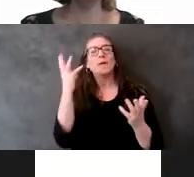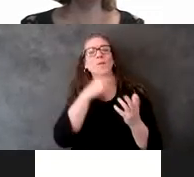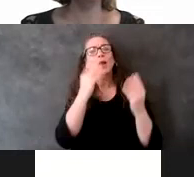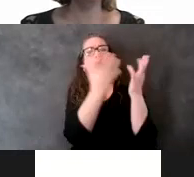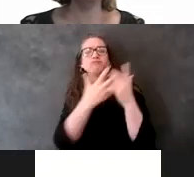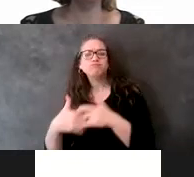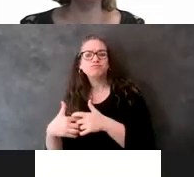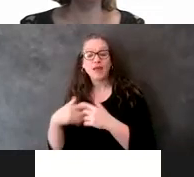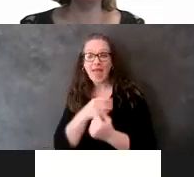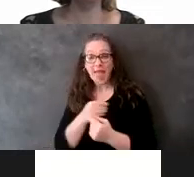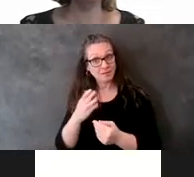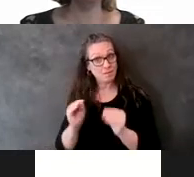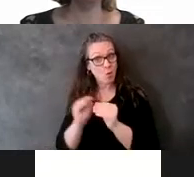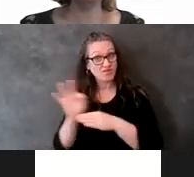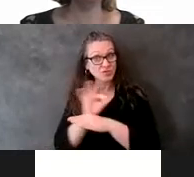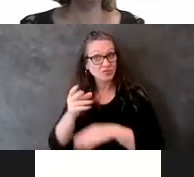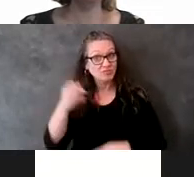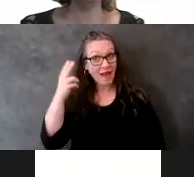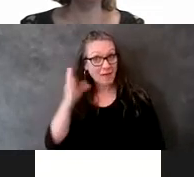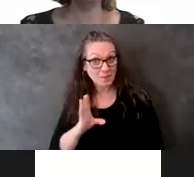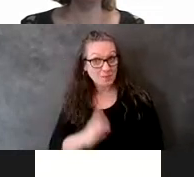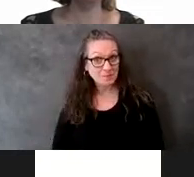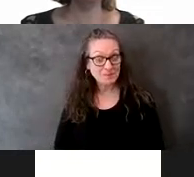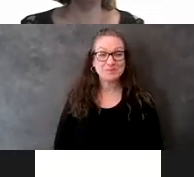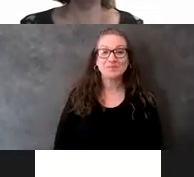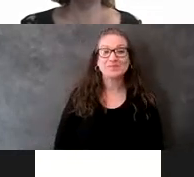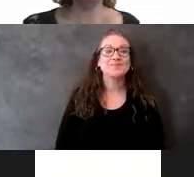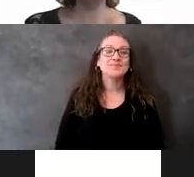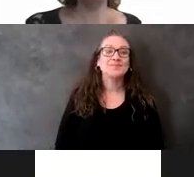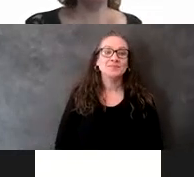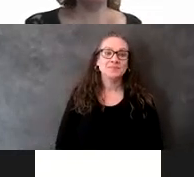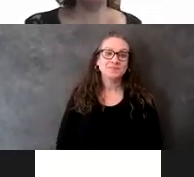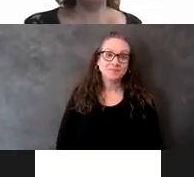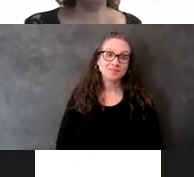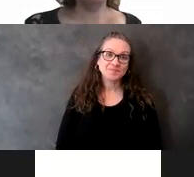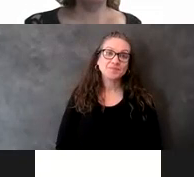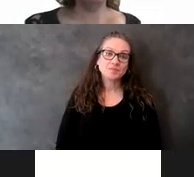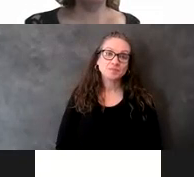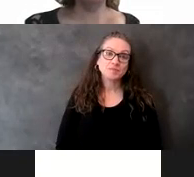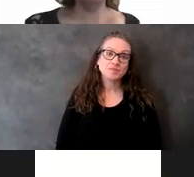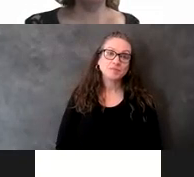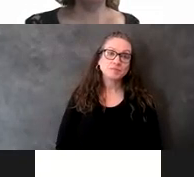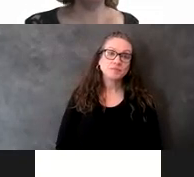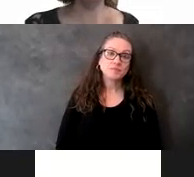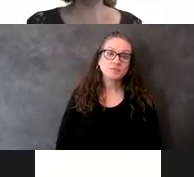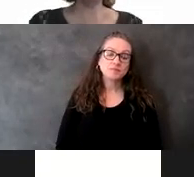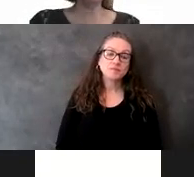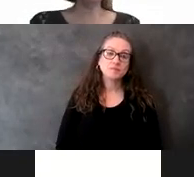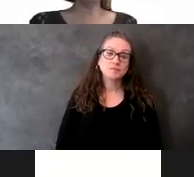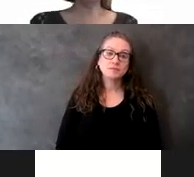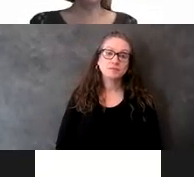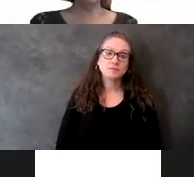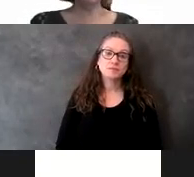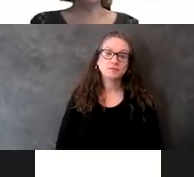So It's important that all